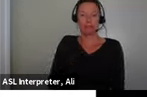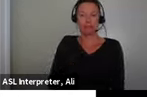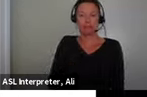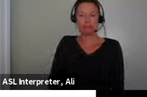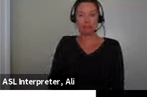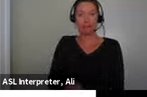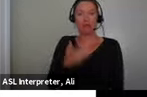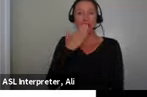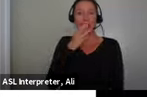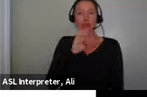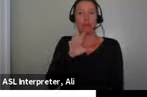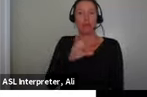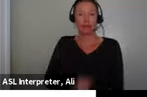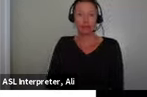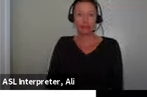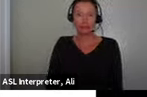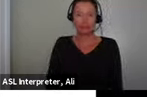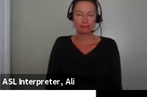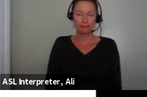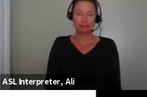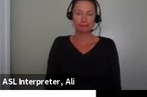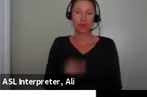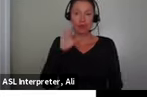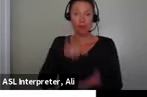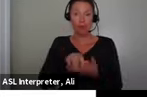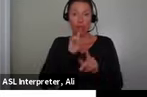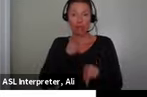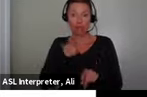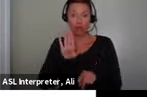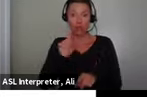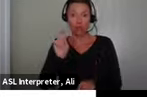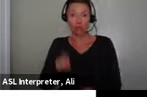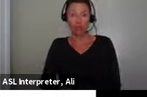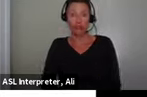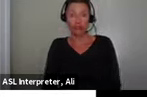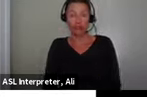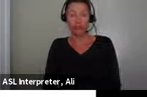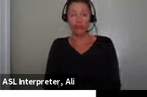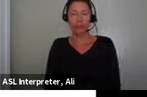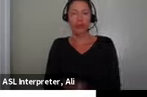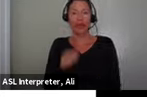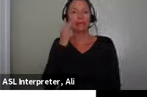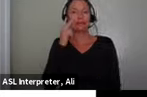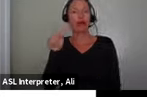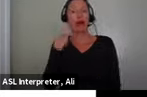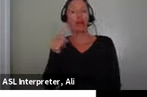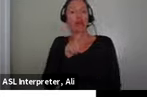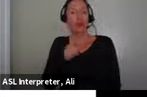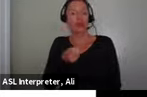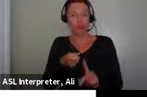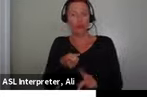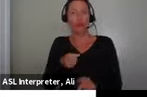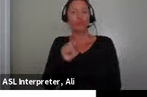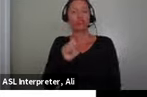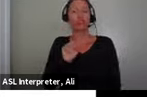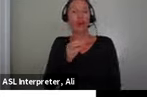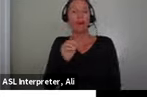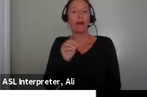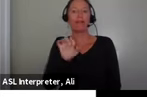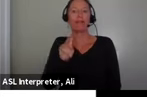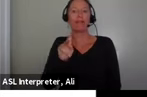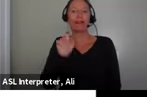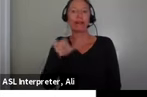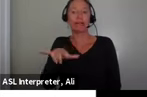Thank you, Will. I hope that answered your question, Tom and Vicky. It looks like you have another question You ask,